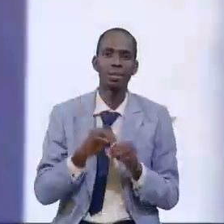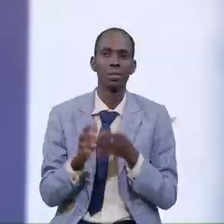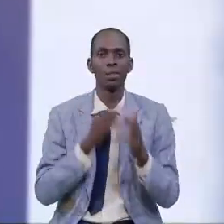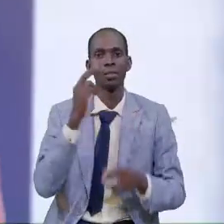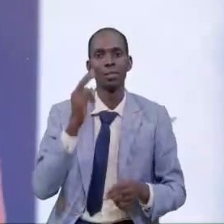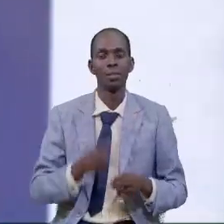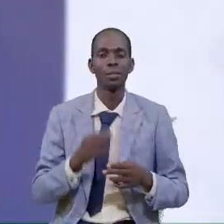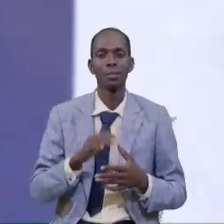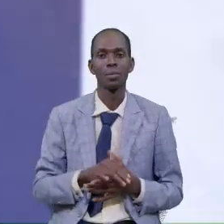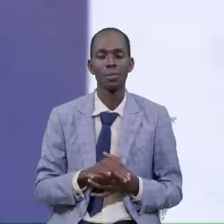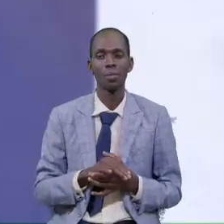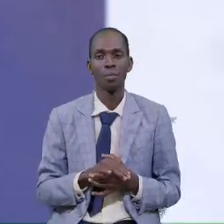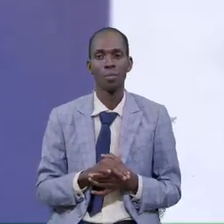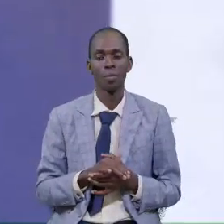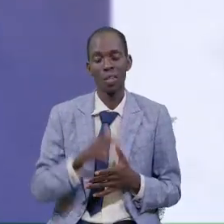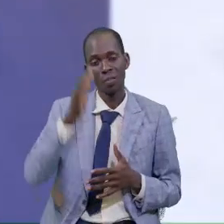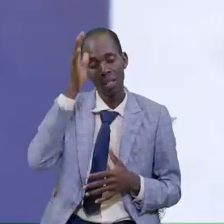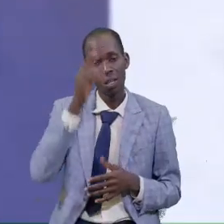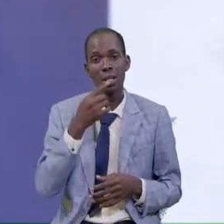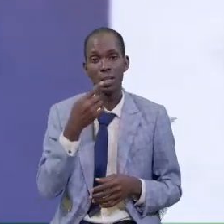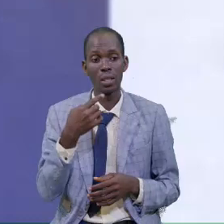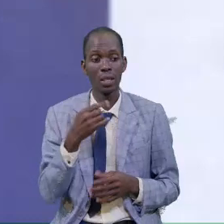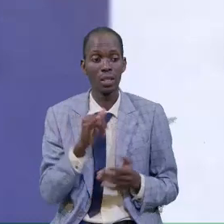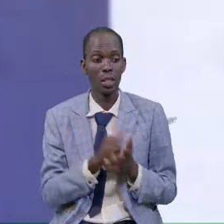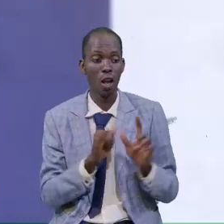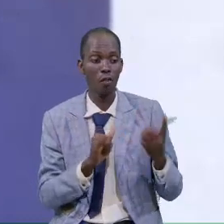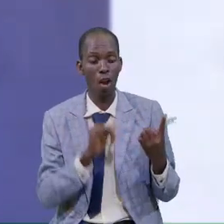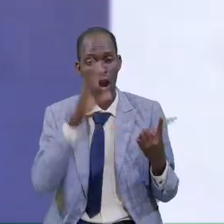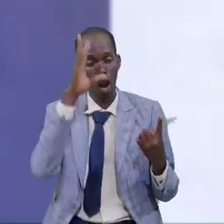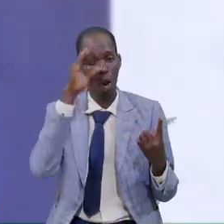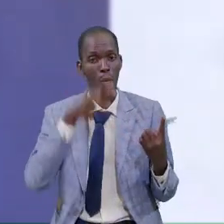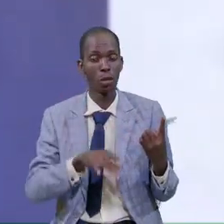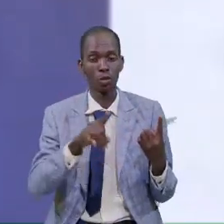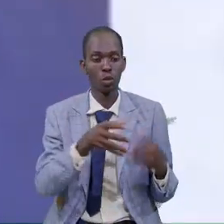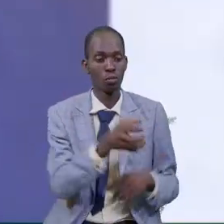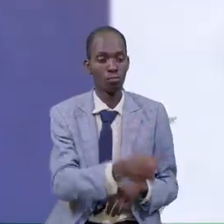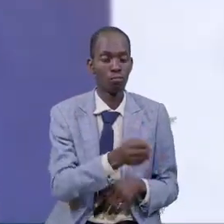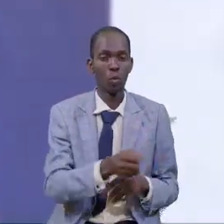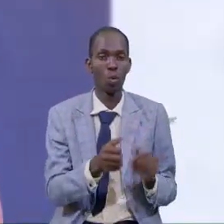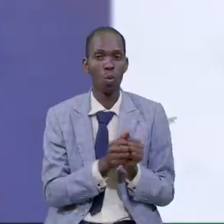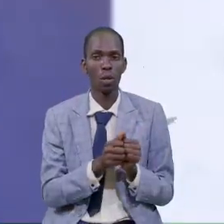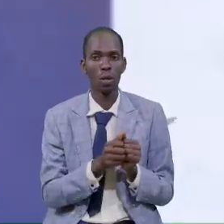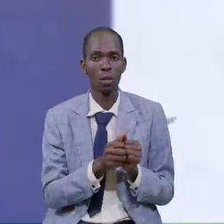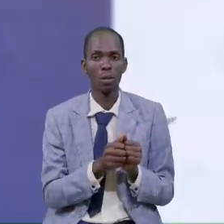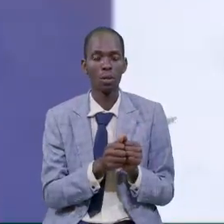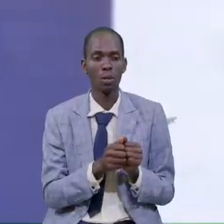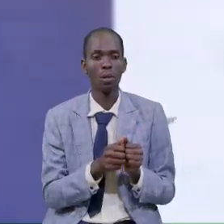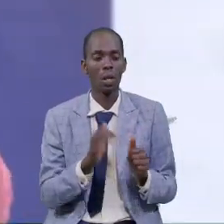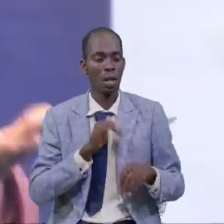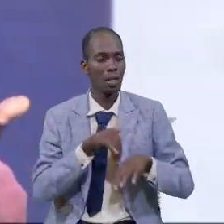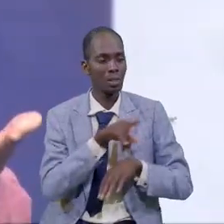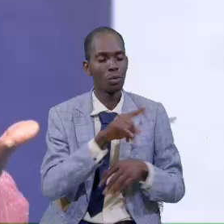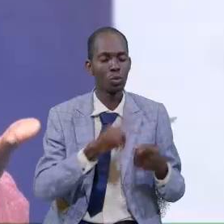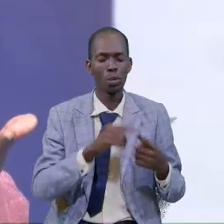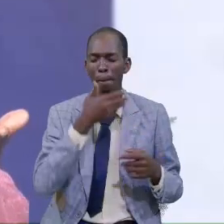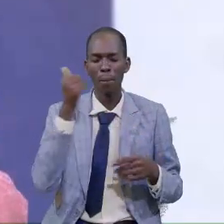He said, that first boy you shook hands with, I sent him to the best school in the land. And I